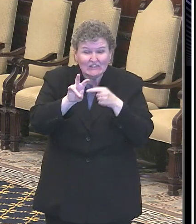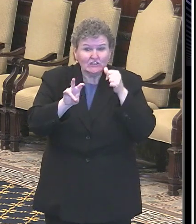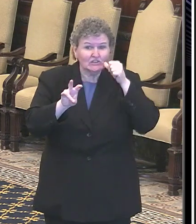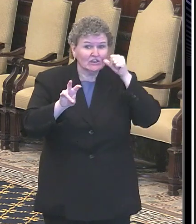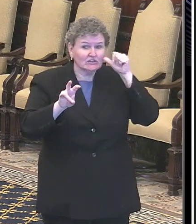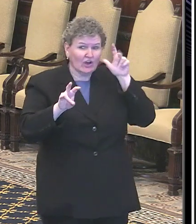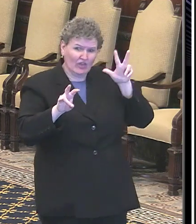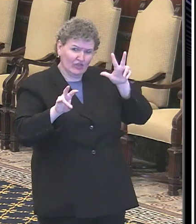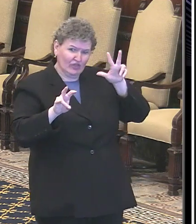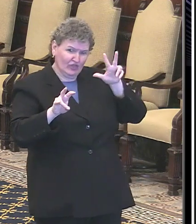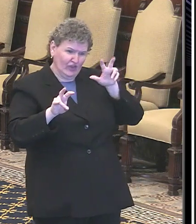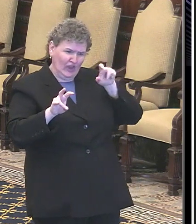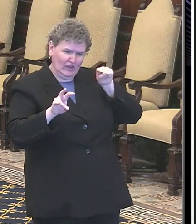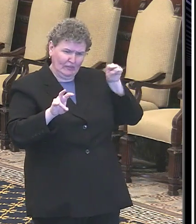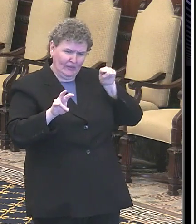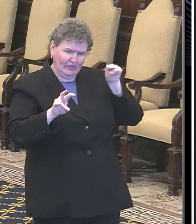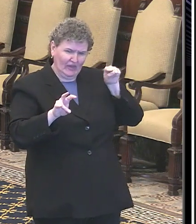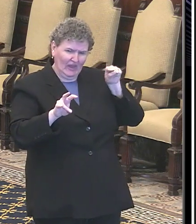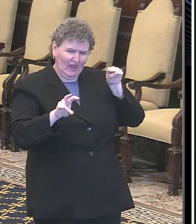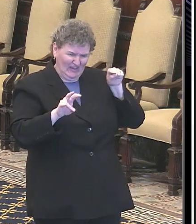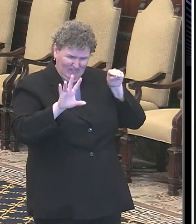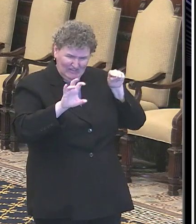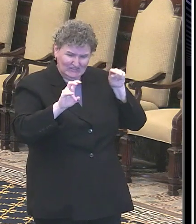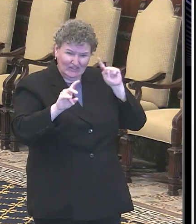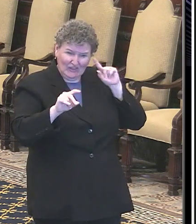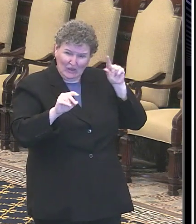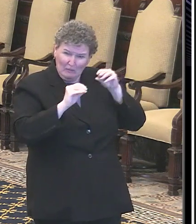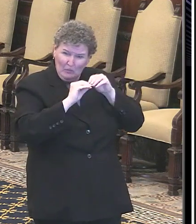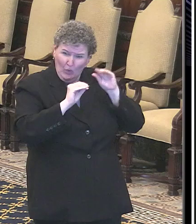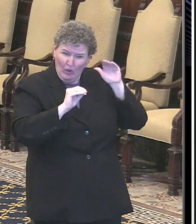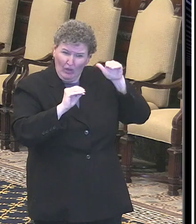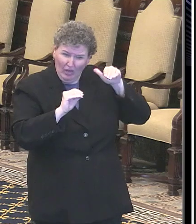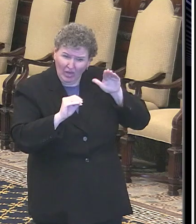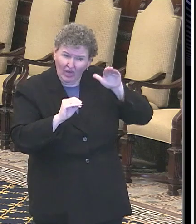but you still believe that we're on the downside of this peak at this point.